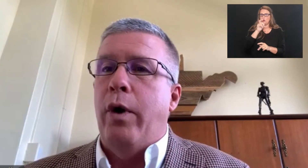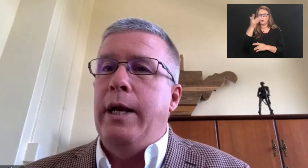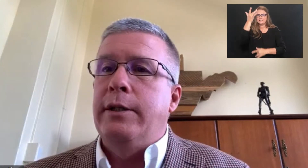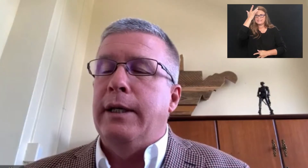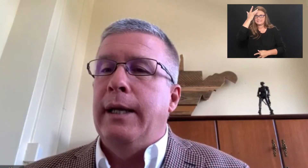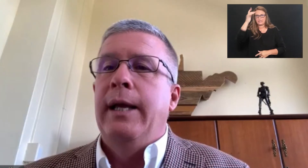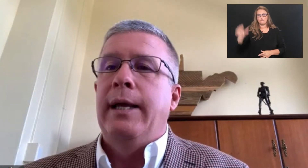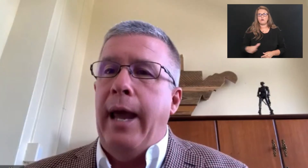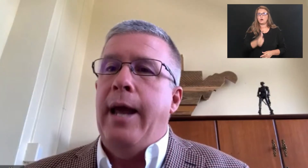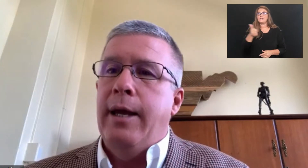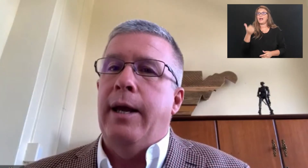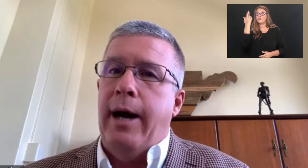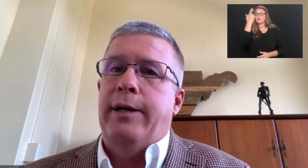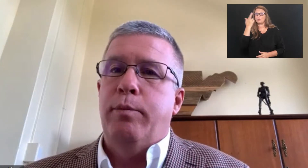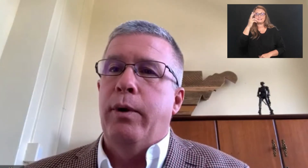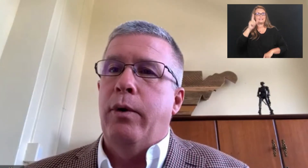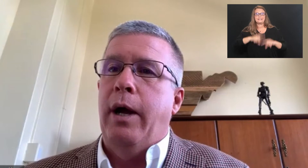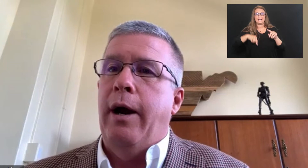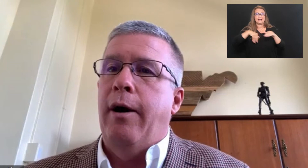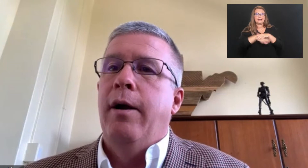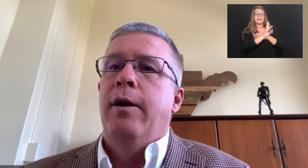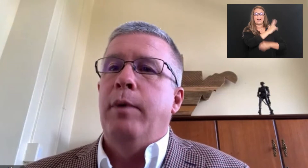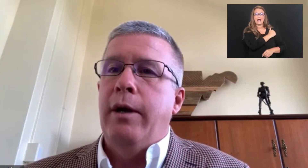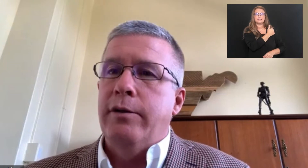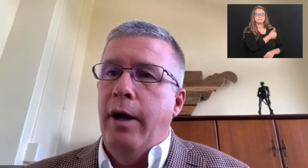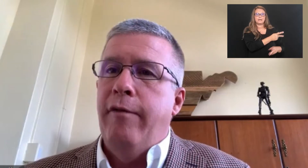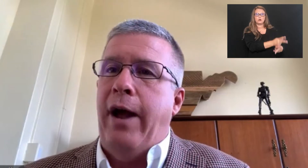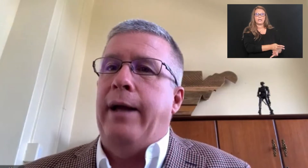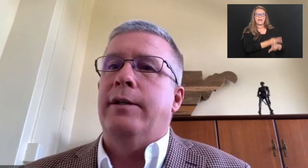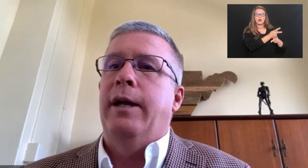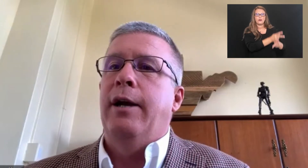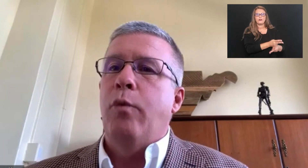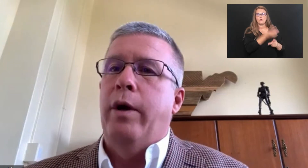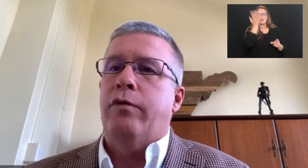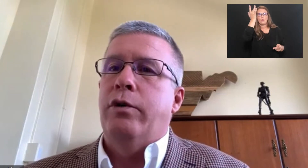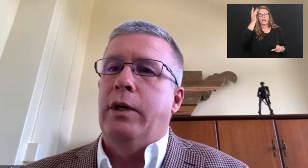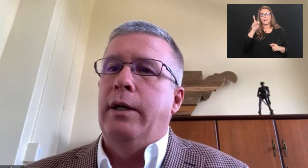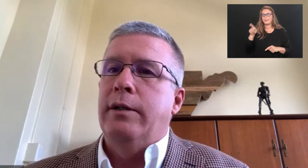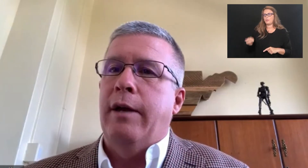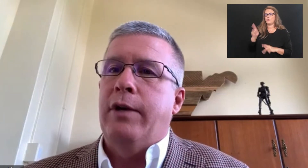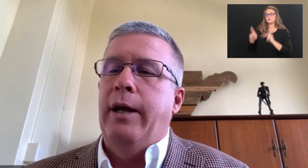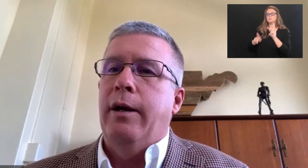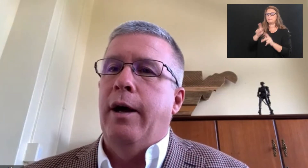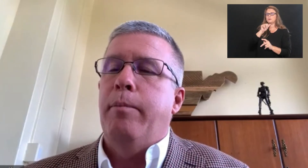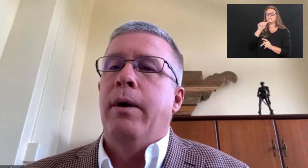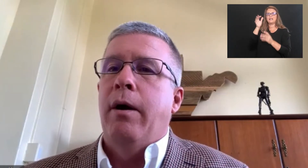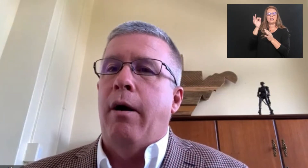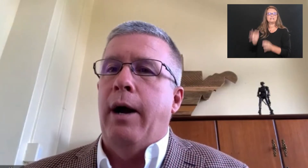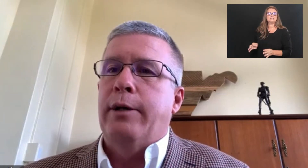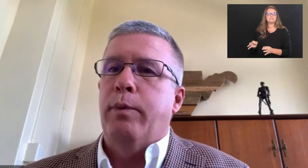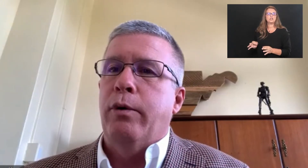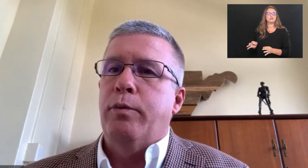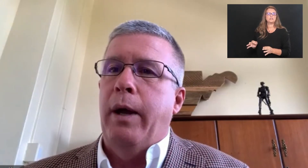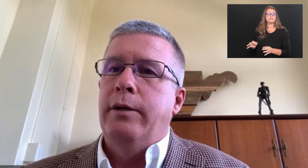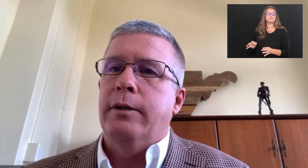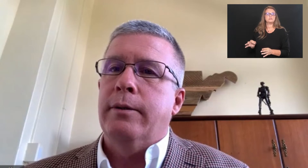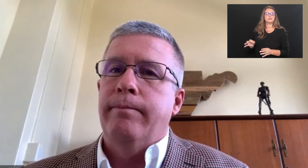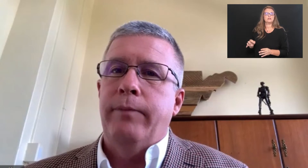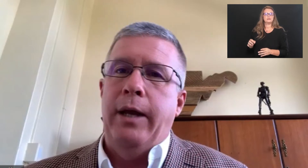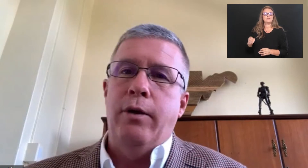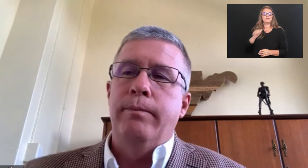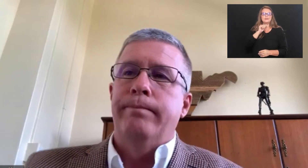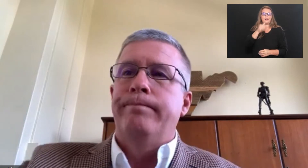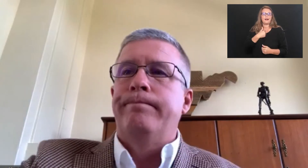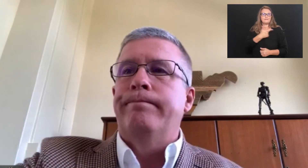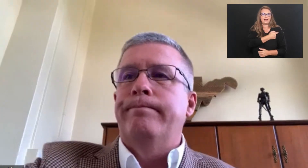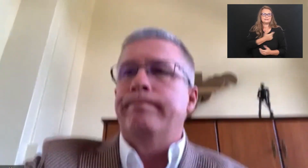other reason can't get hospital care because unvaccinated West Virginians have taken up our hospital spaces.